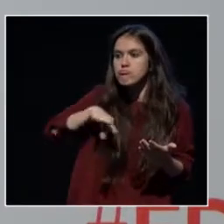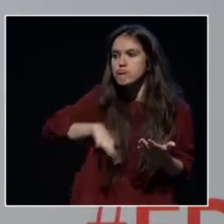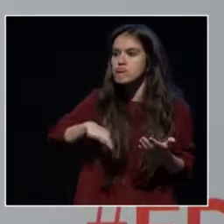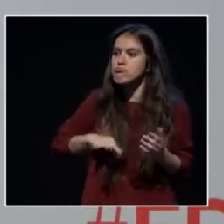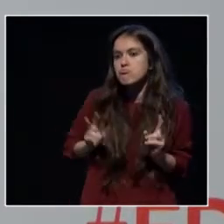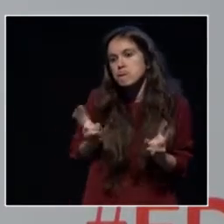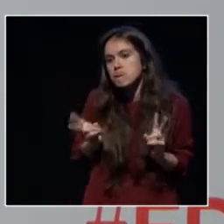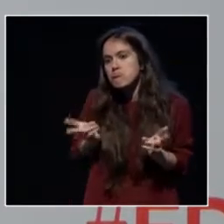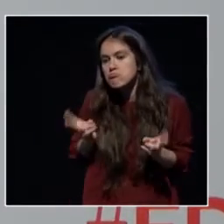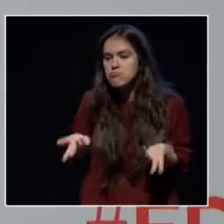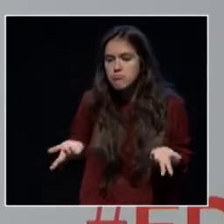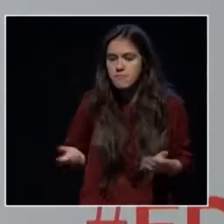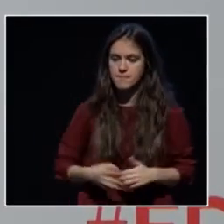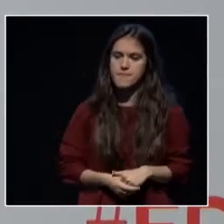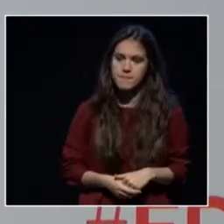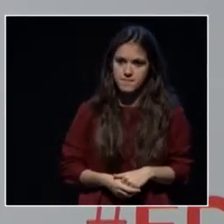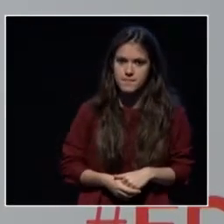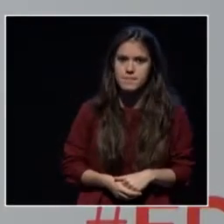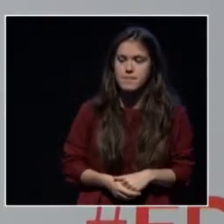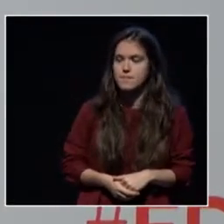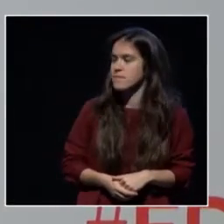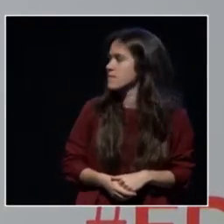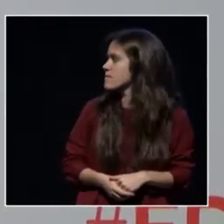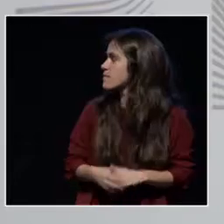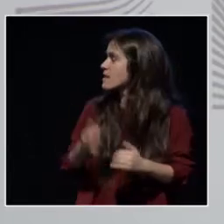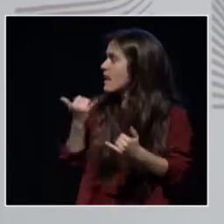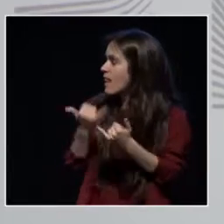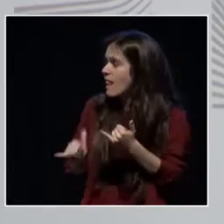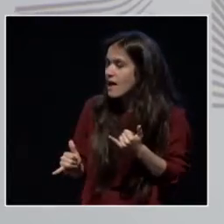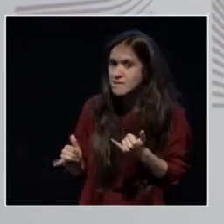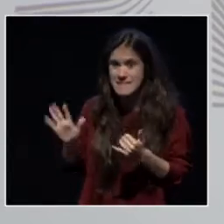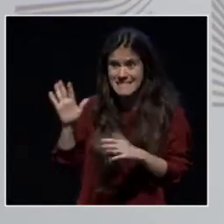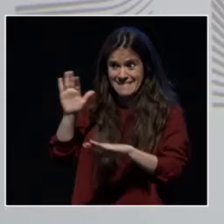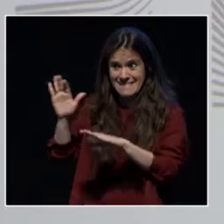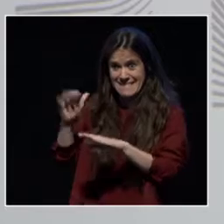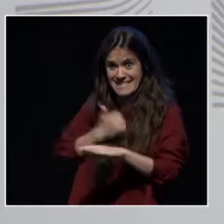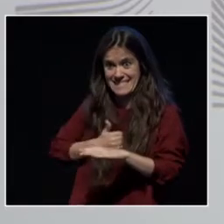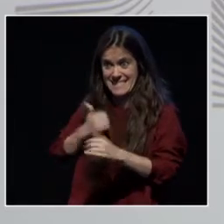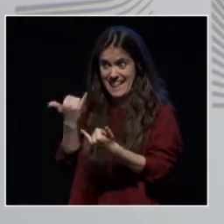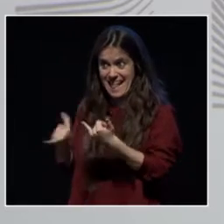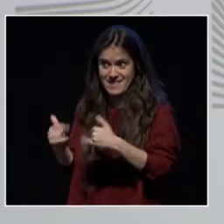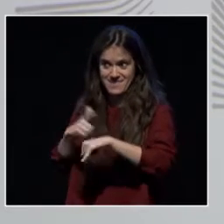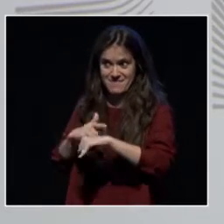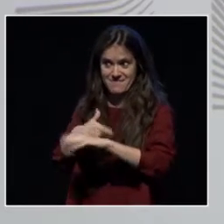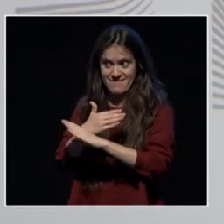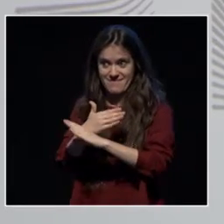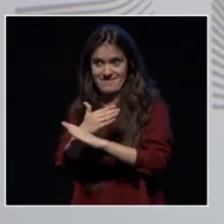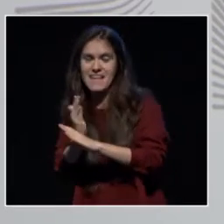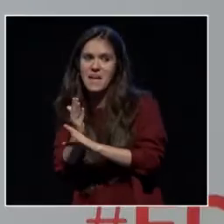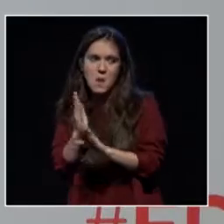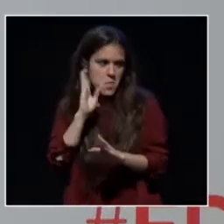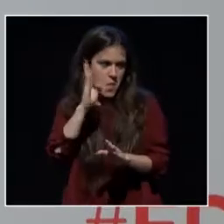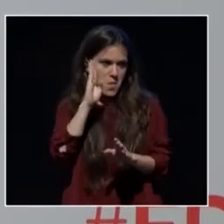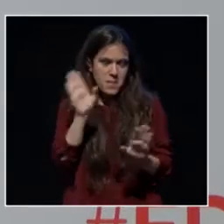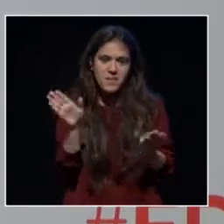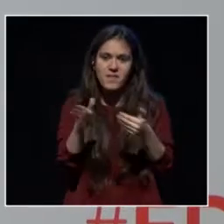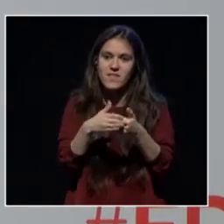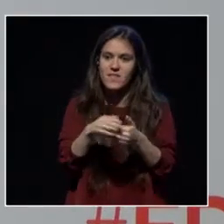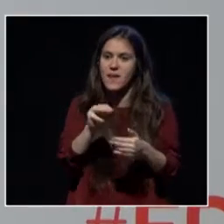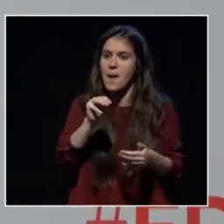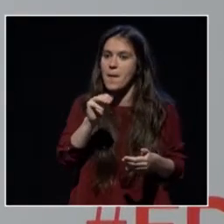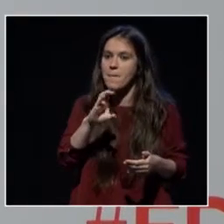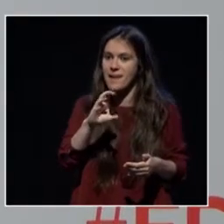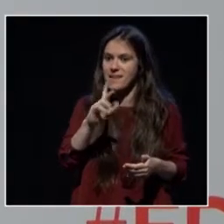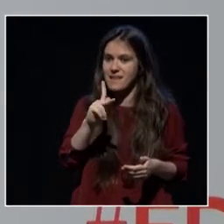last one, that I, again, give an example of that, and is coming the from... last one? Yes, so it's quickly I will finish. It's a McCain, which you are